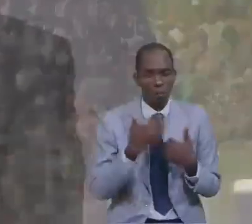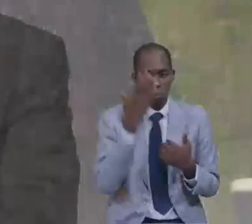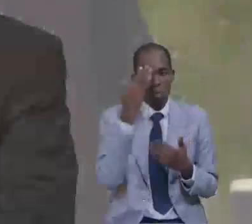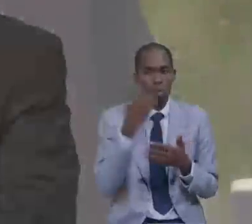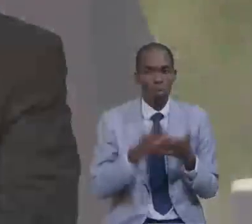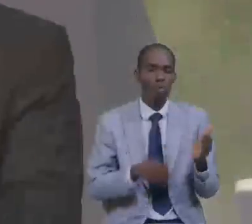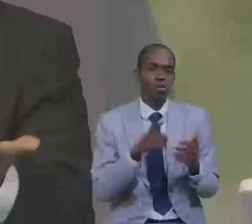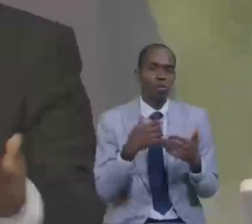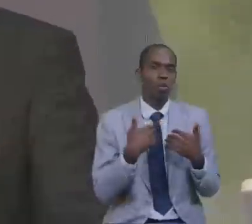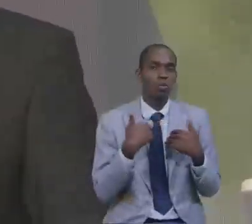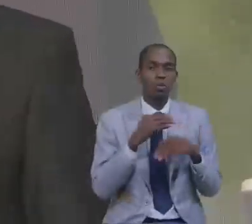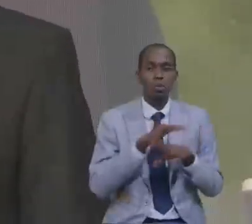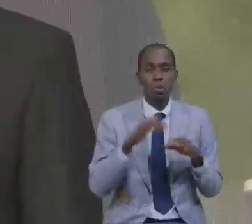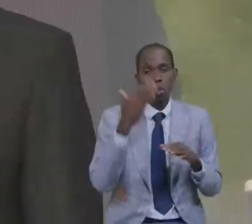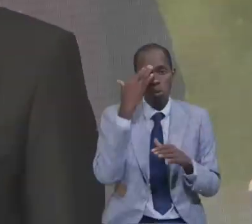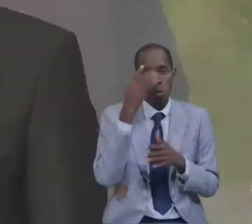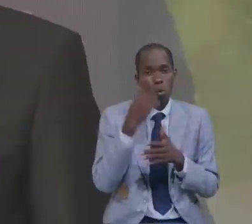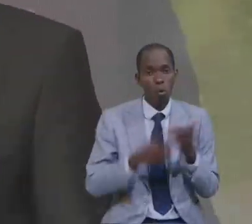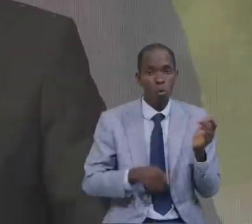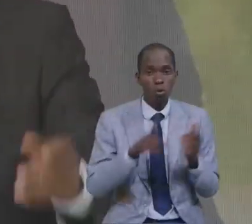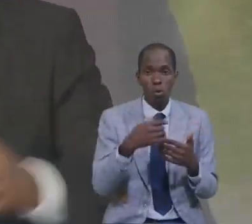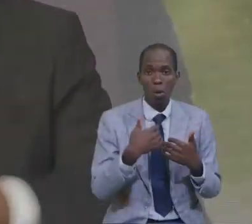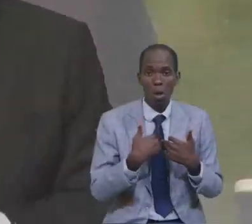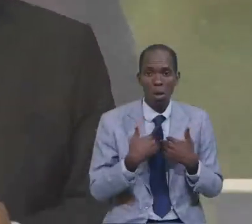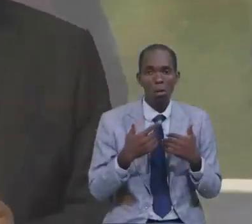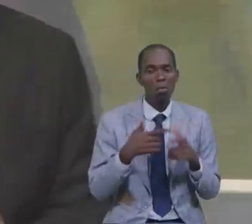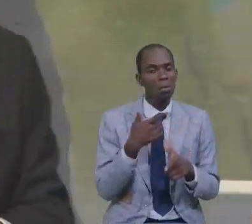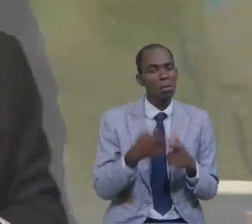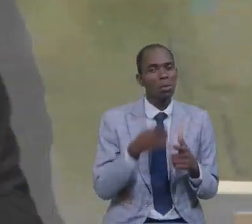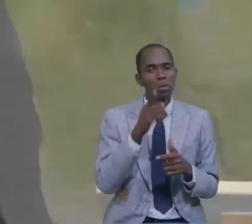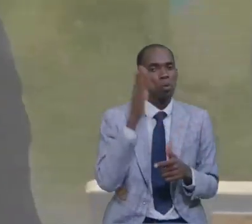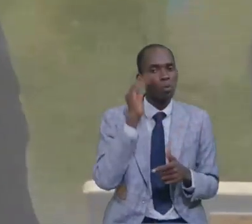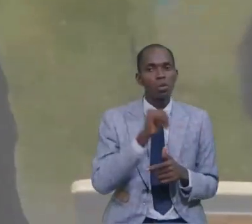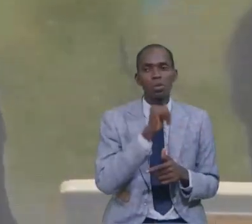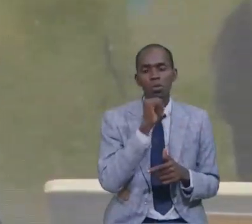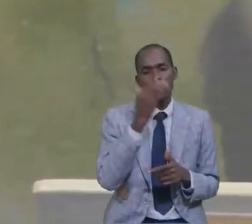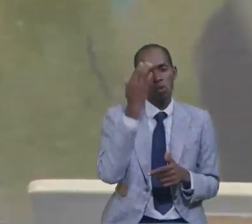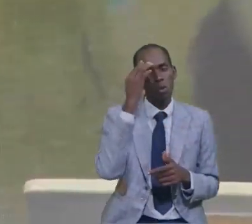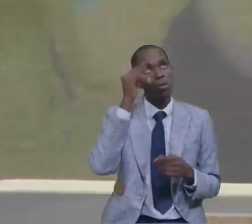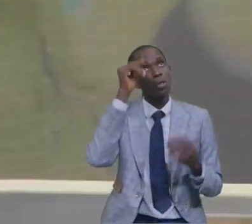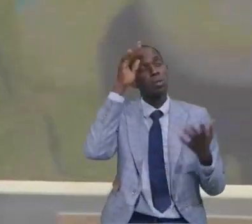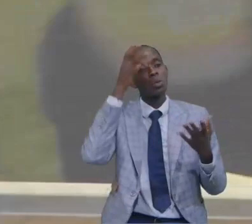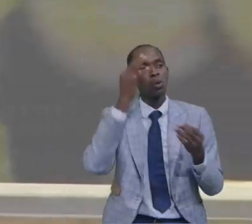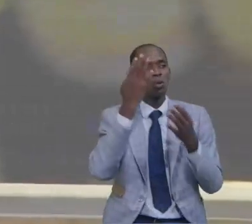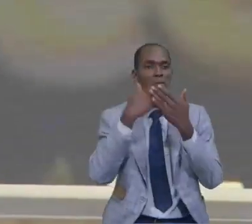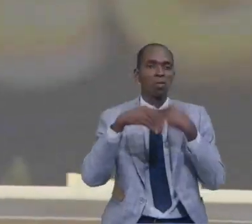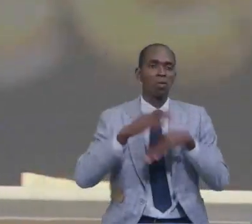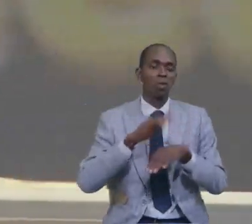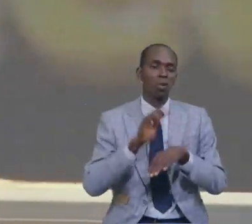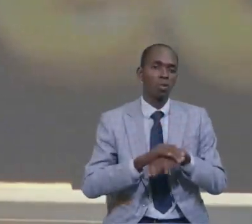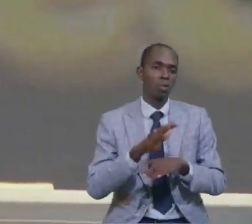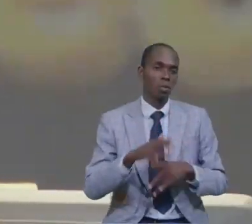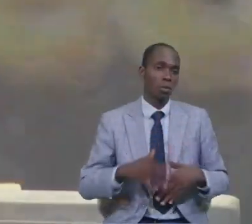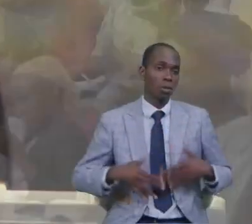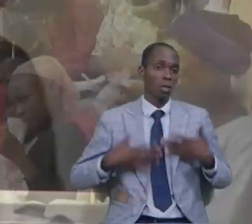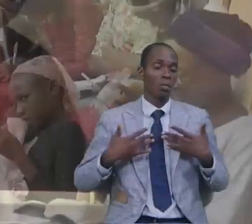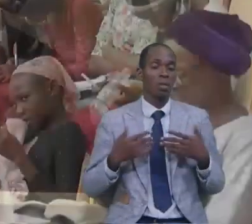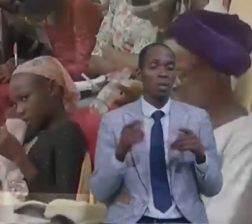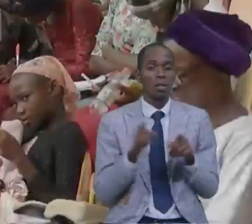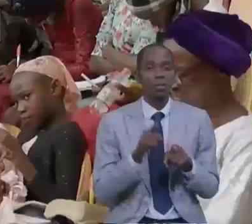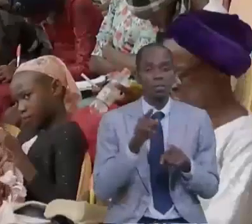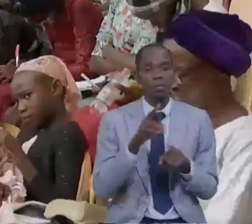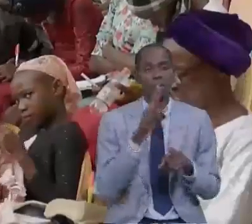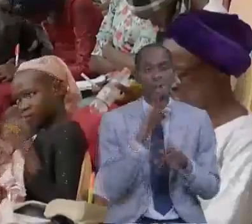your life as you are saved. Look at Acts chapter 16, reading from verse